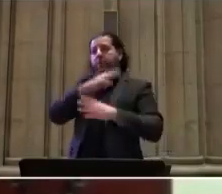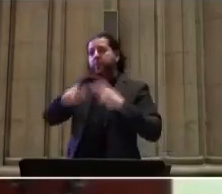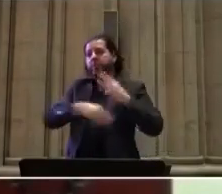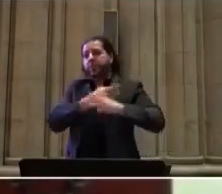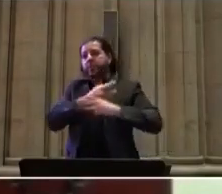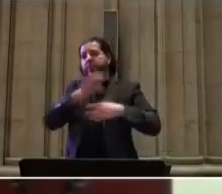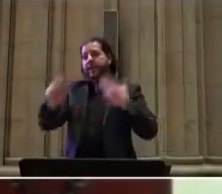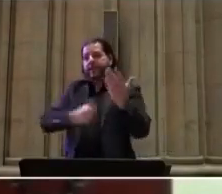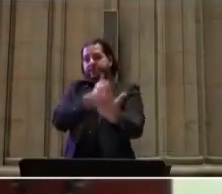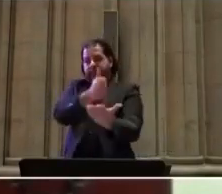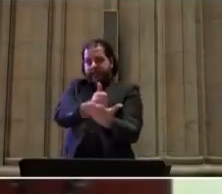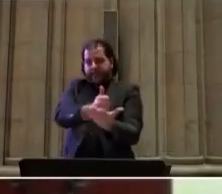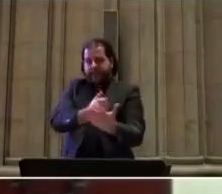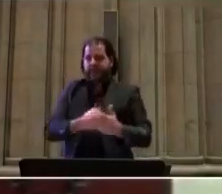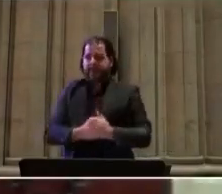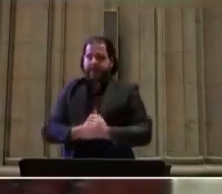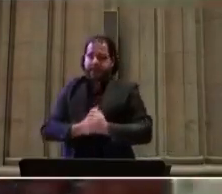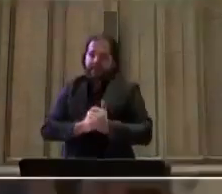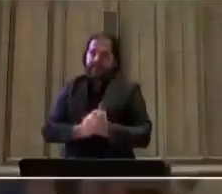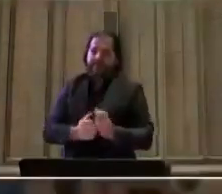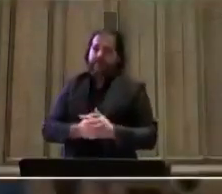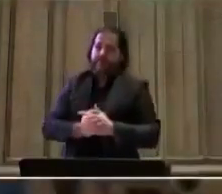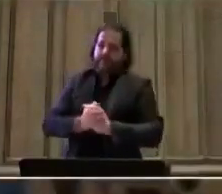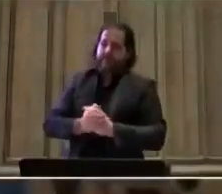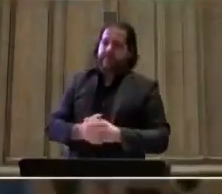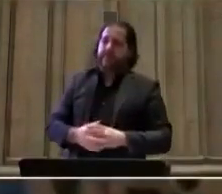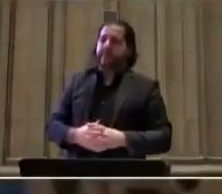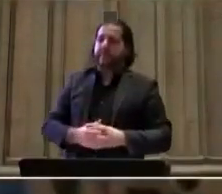world. Amen.